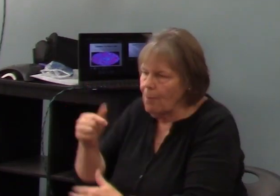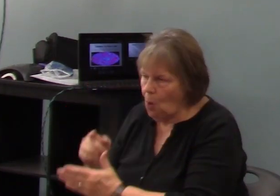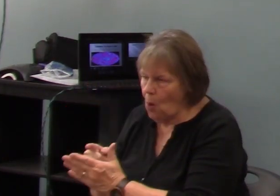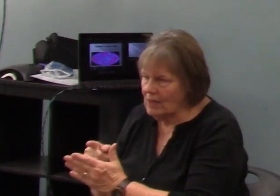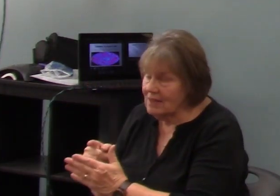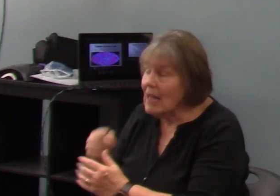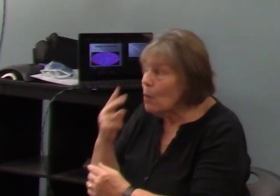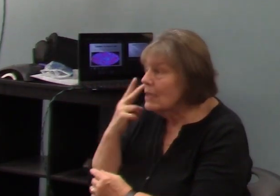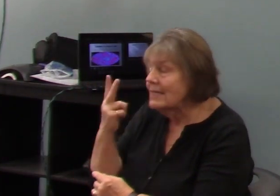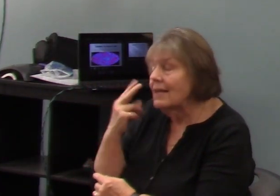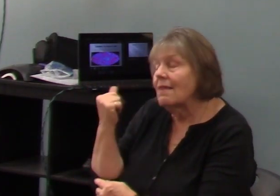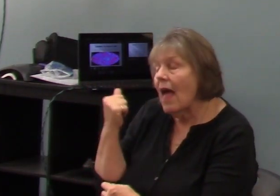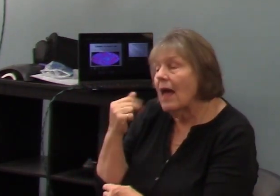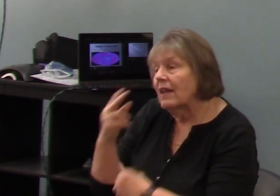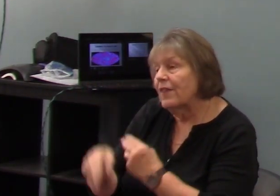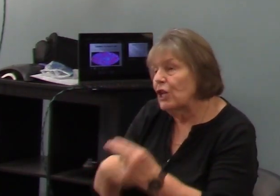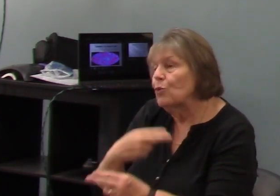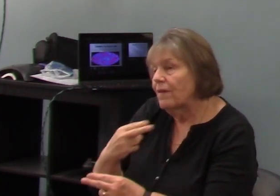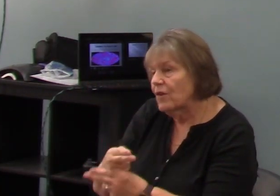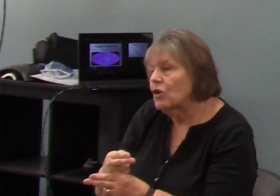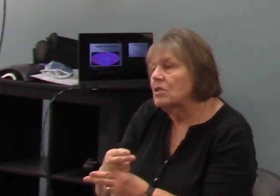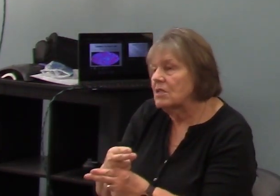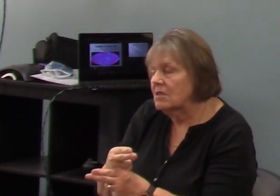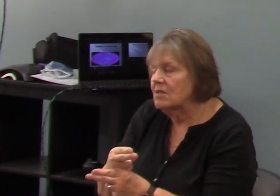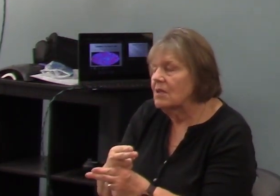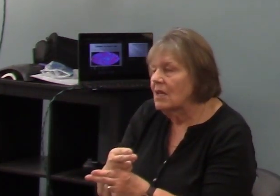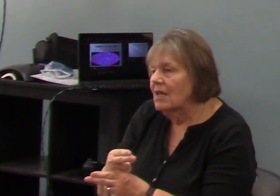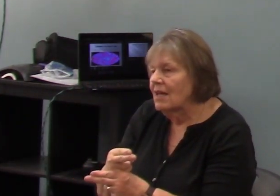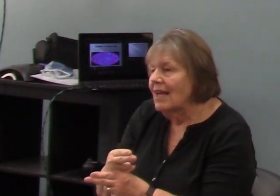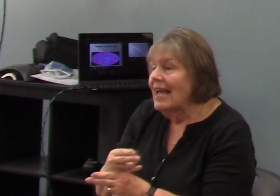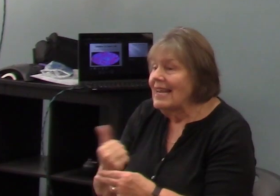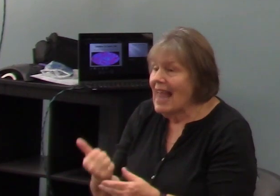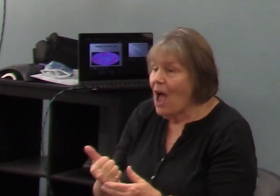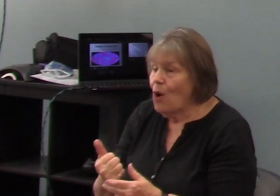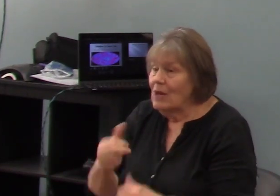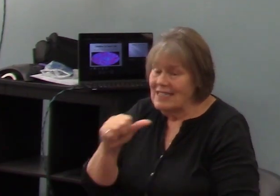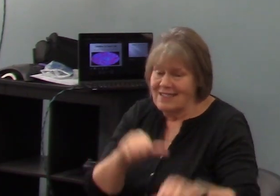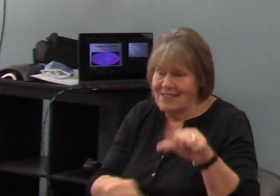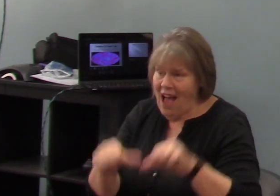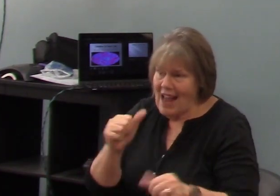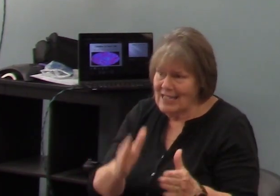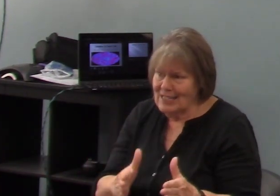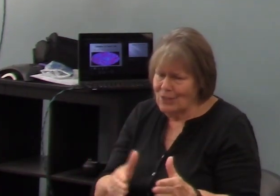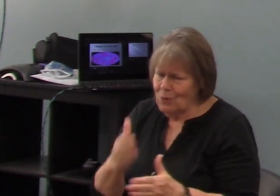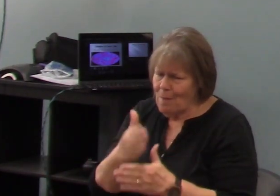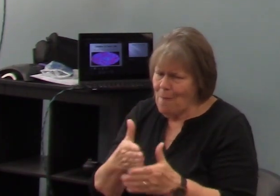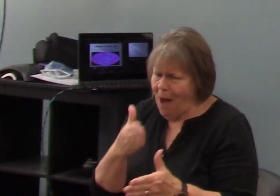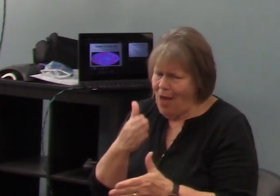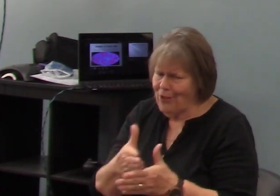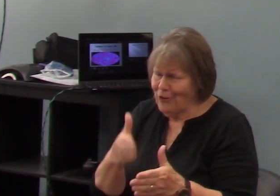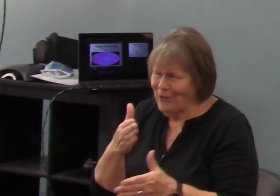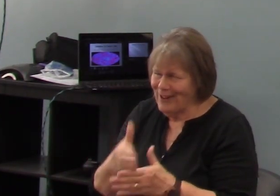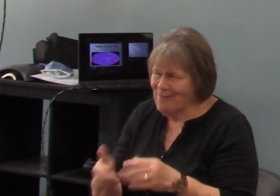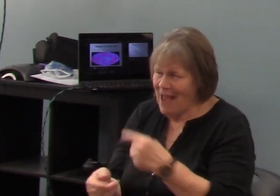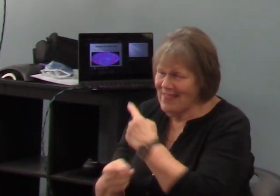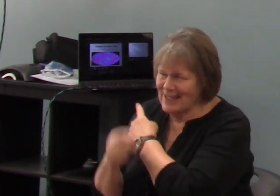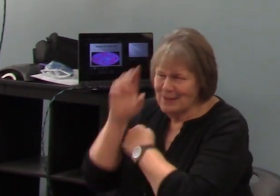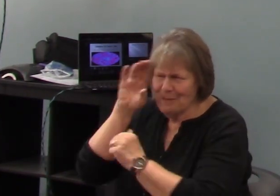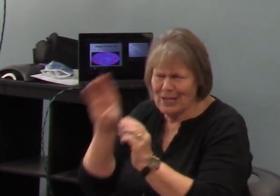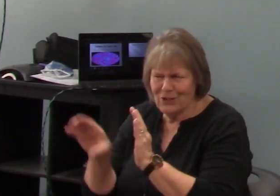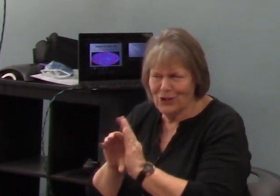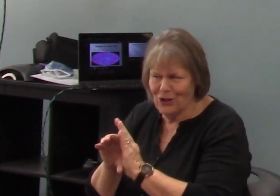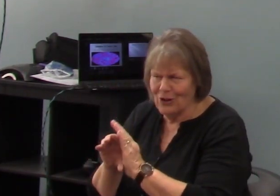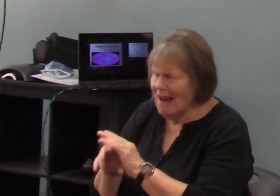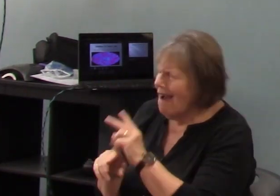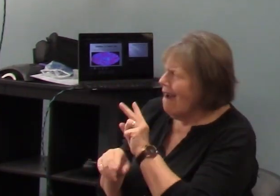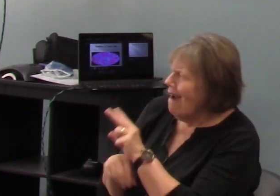in the universe as well. Now, this bothered scientists when they saw this picture a little bit because they said, well, we